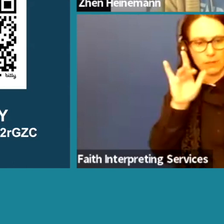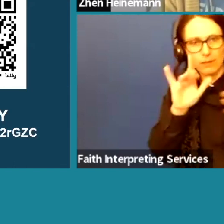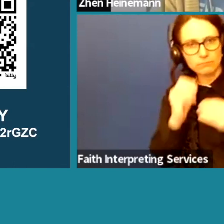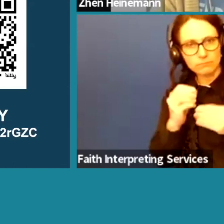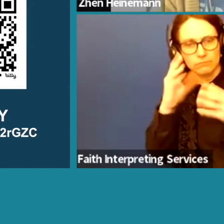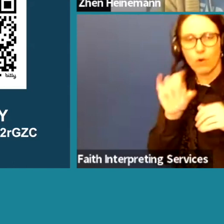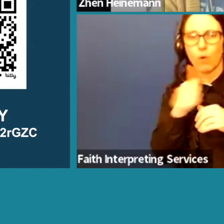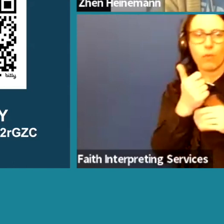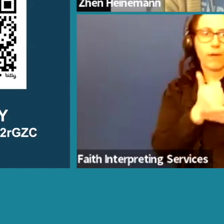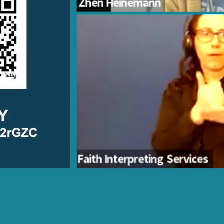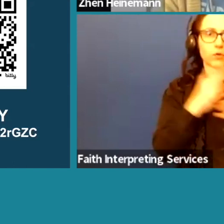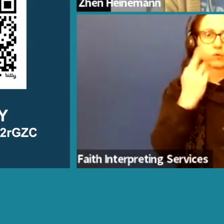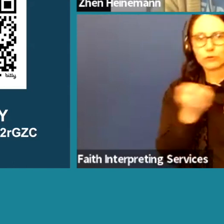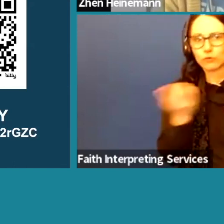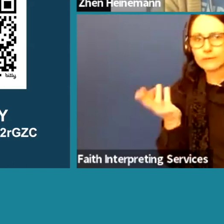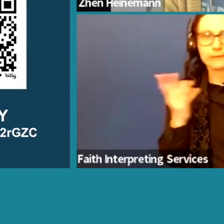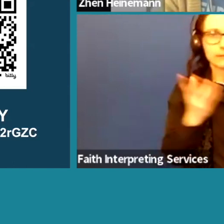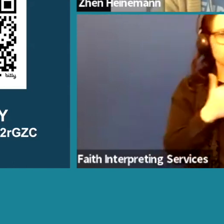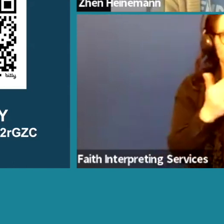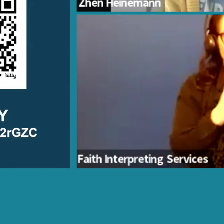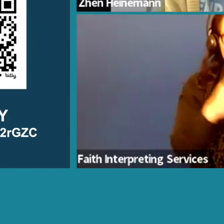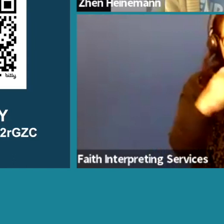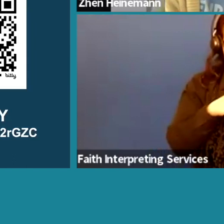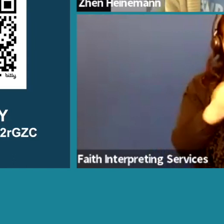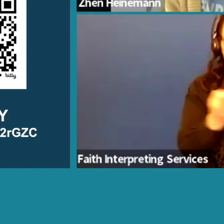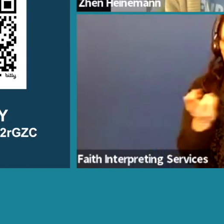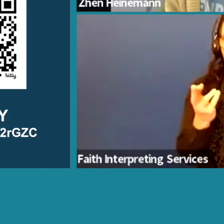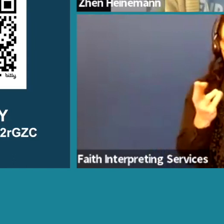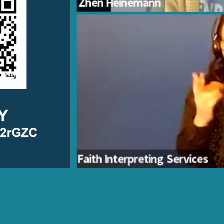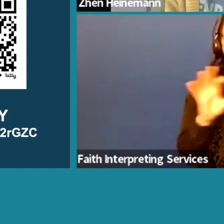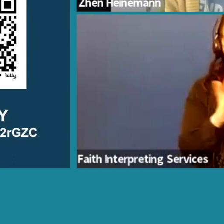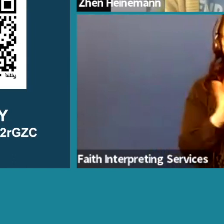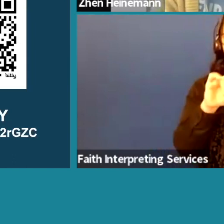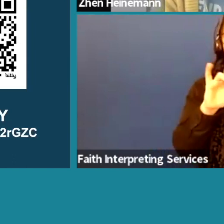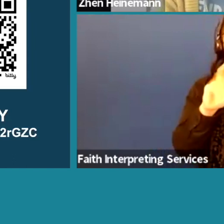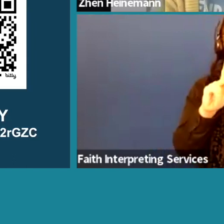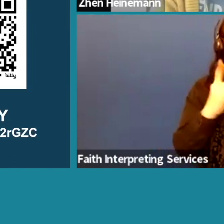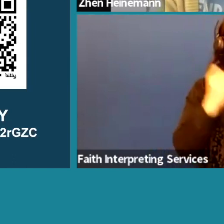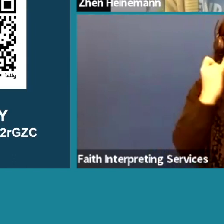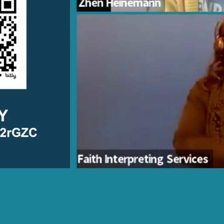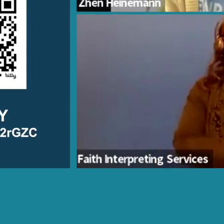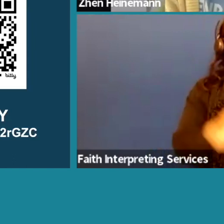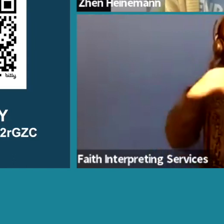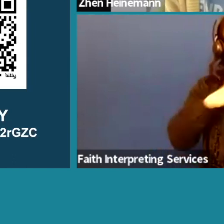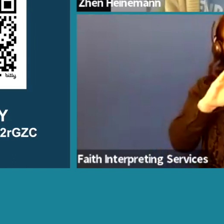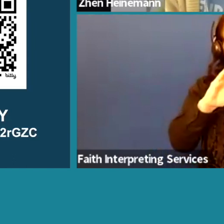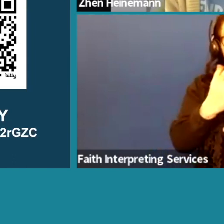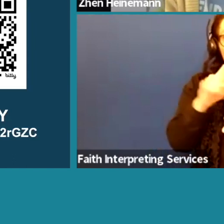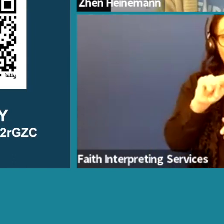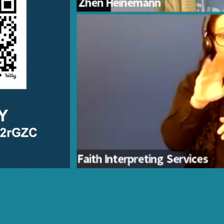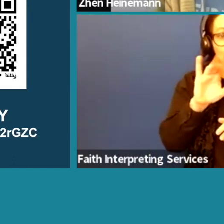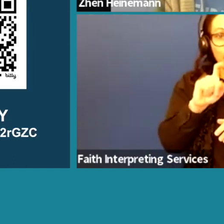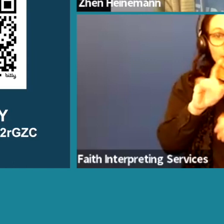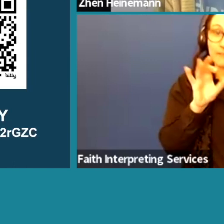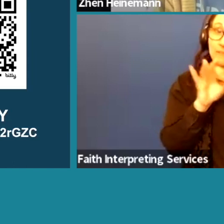that our presenters shared during today's program are in the resource link. Finally, in the chat, you'll find a link to our feedback survey. There's